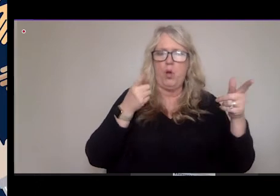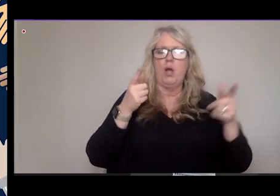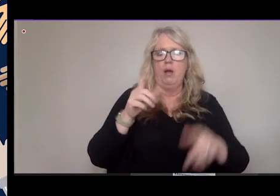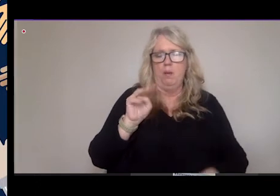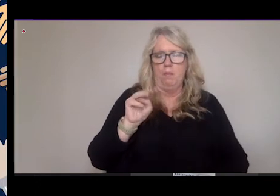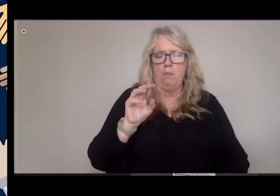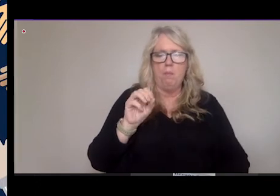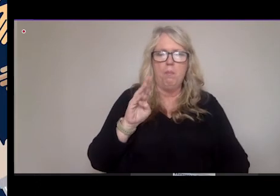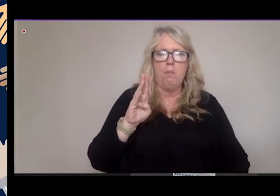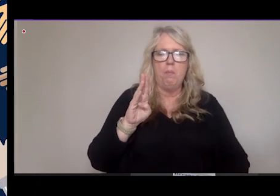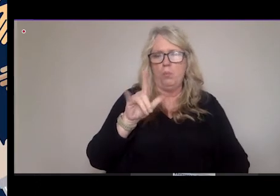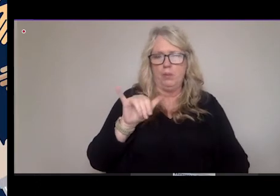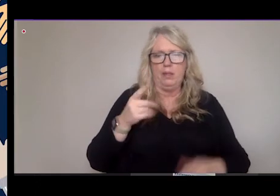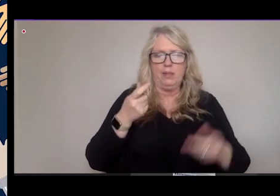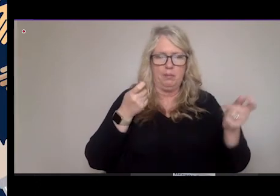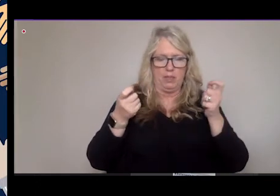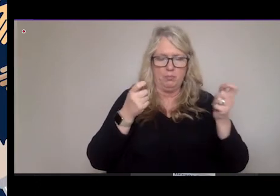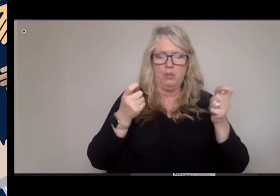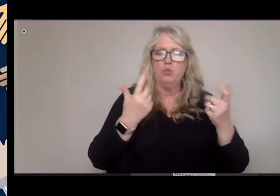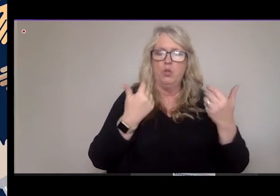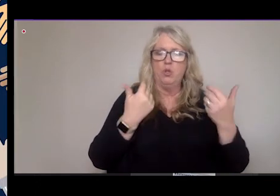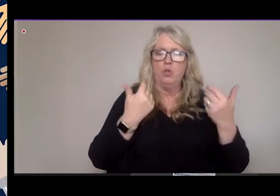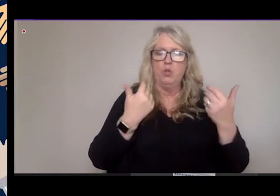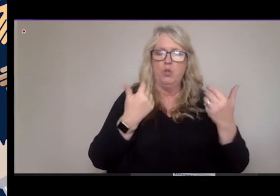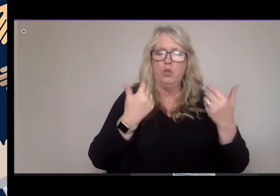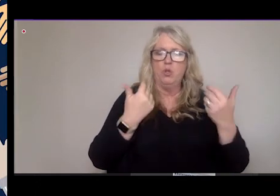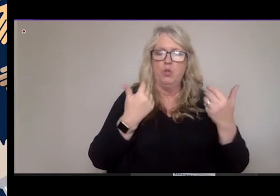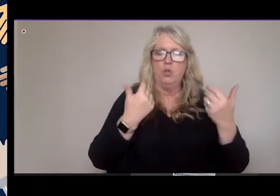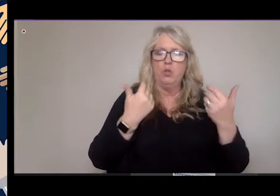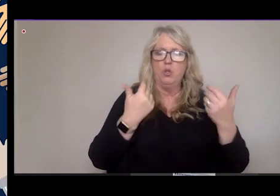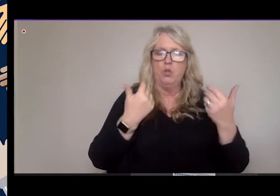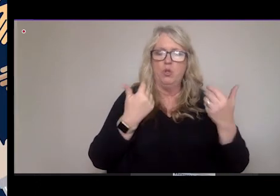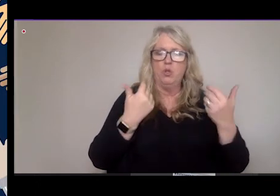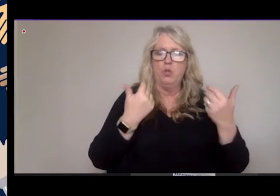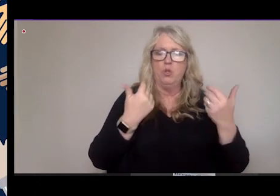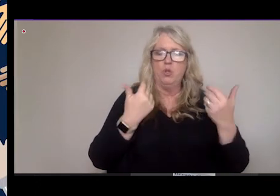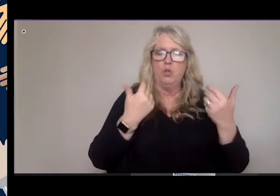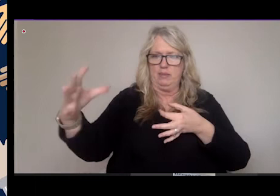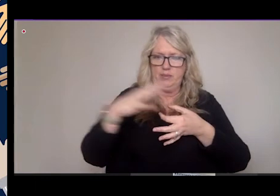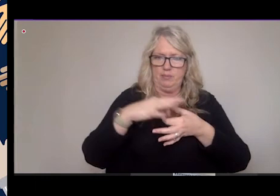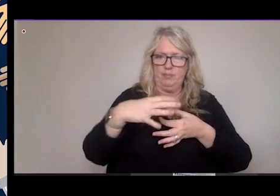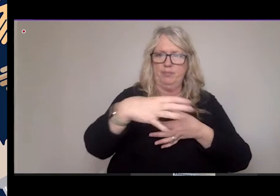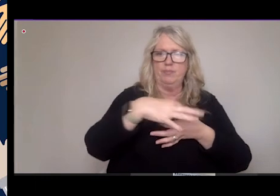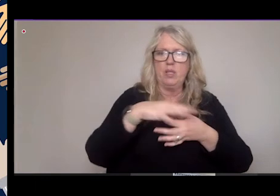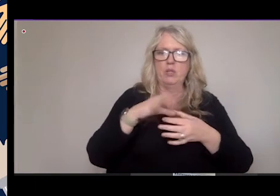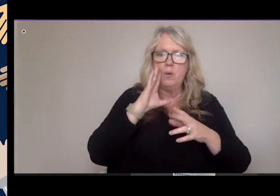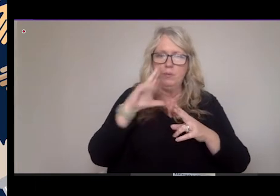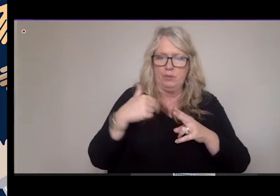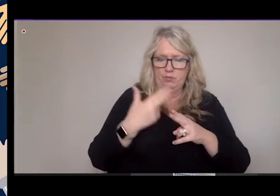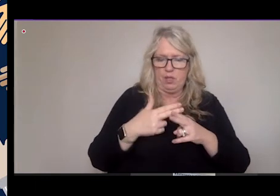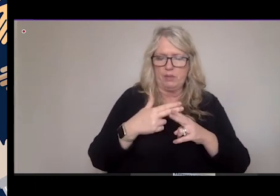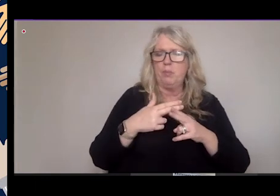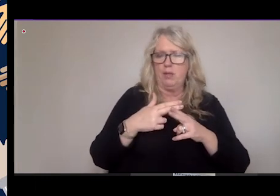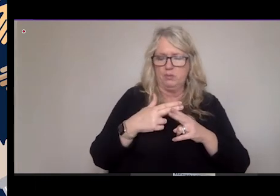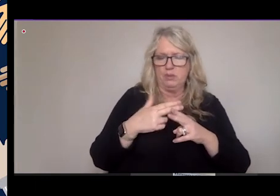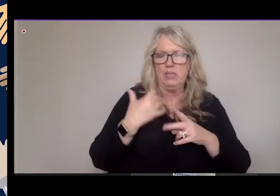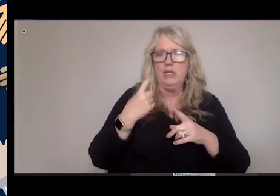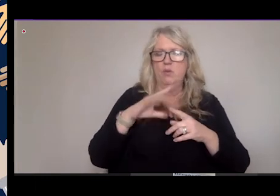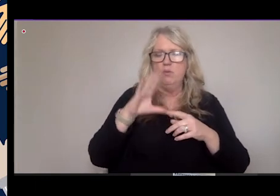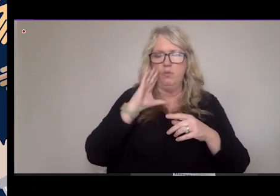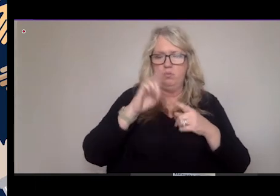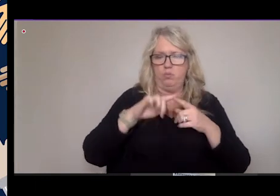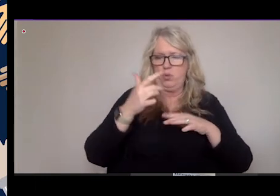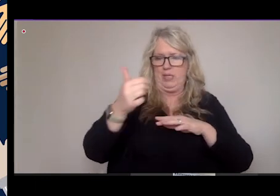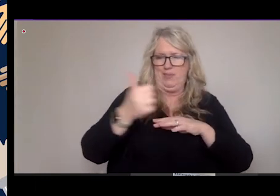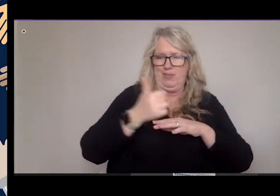definition of mobility management. So you've got this maze. Mobility management is connecting the parts. I talked to you